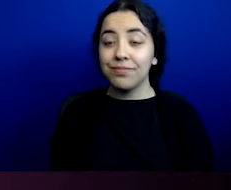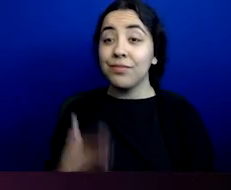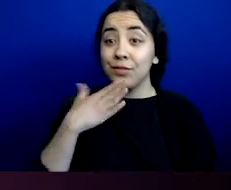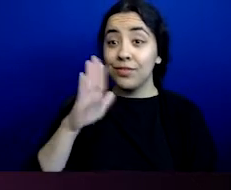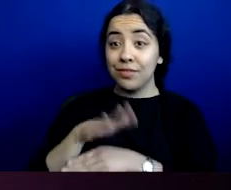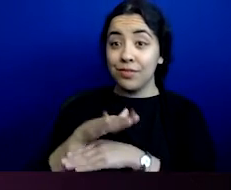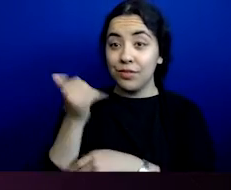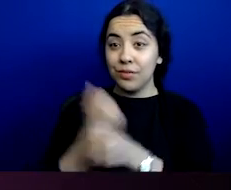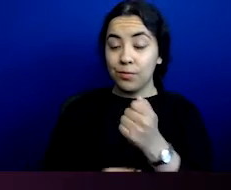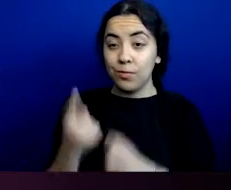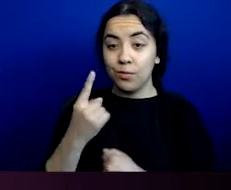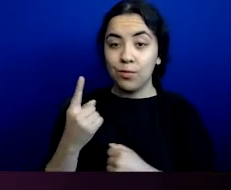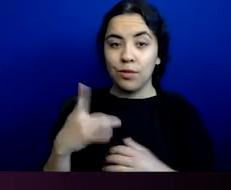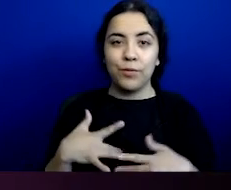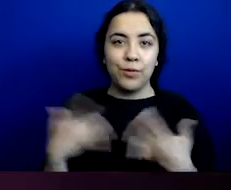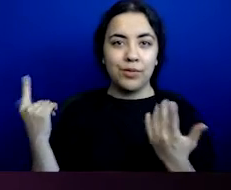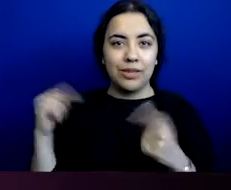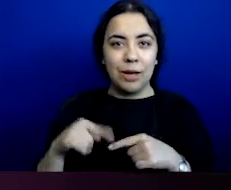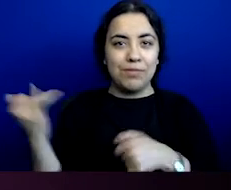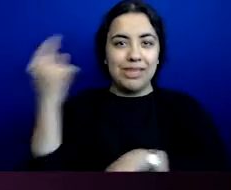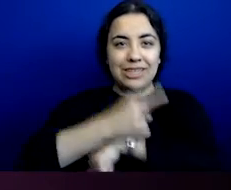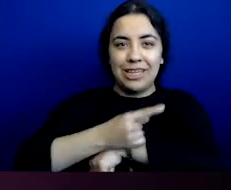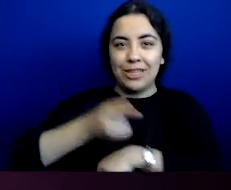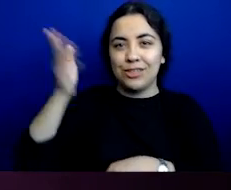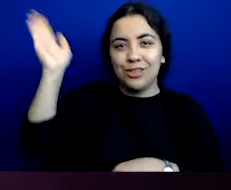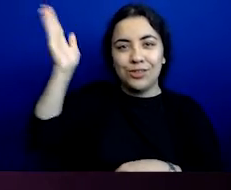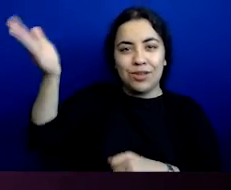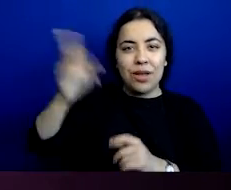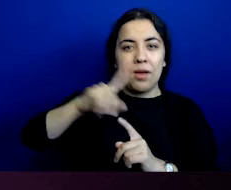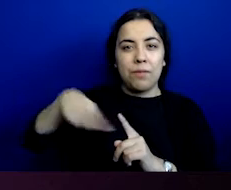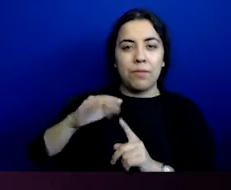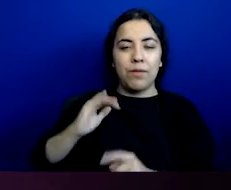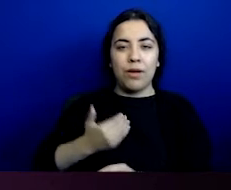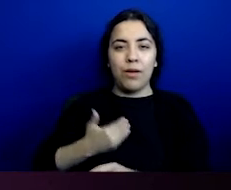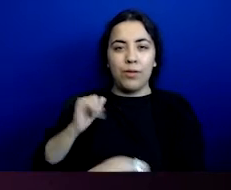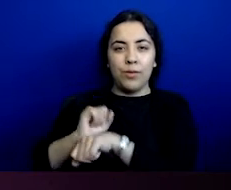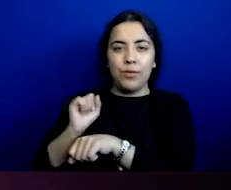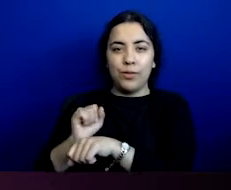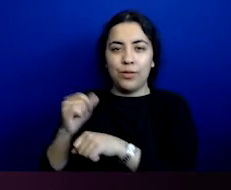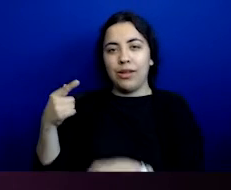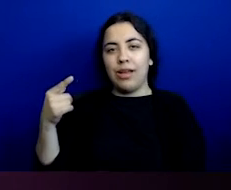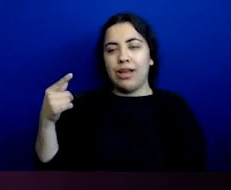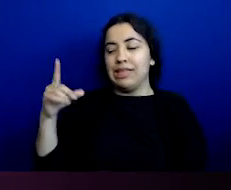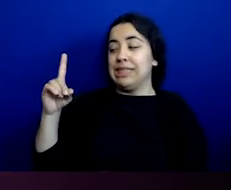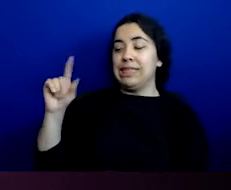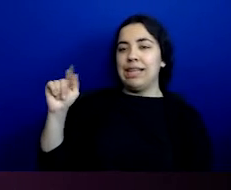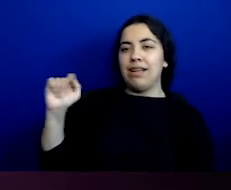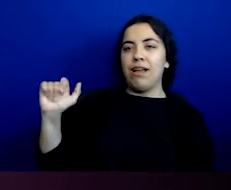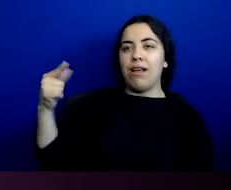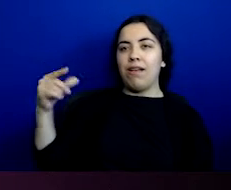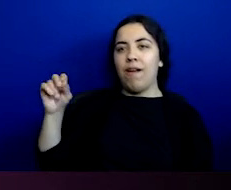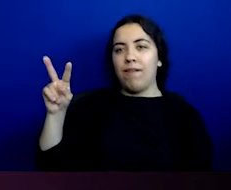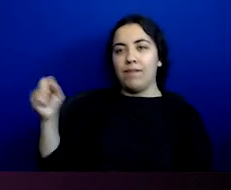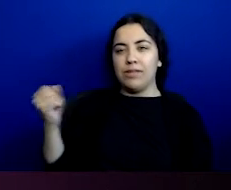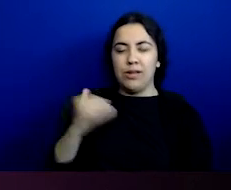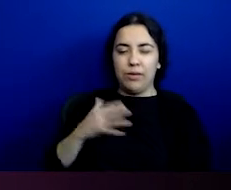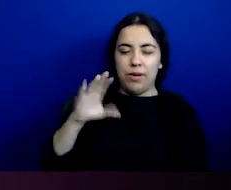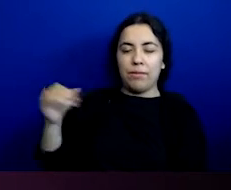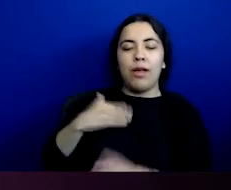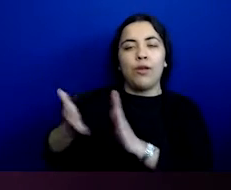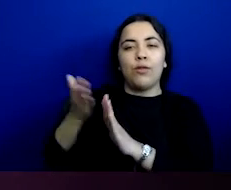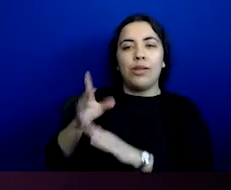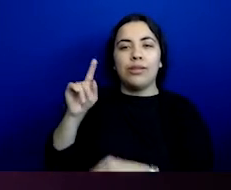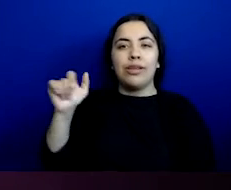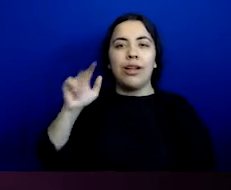Good afternoon, everyone. I'm happy to be here today and to present a little bit of the work that we're doing at Govs. Today I run a